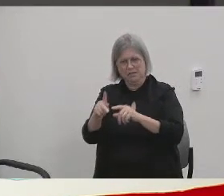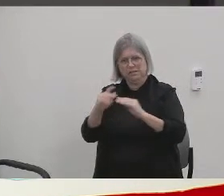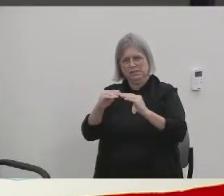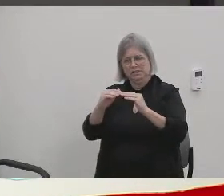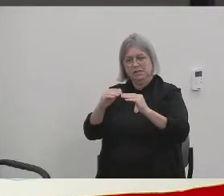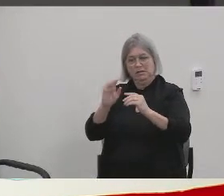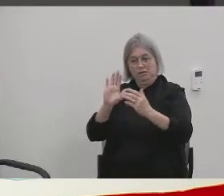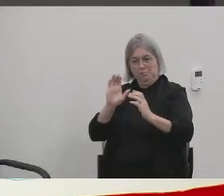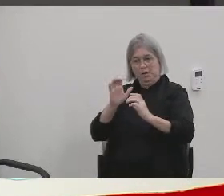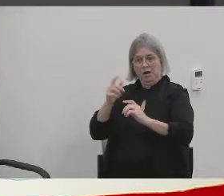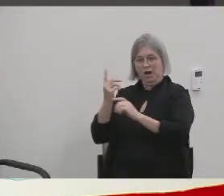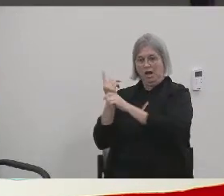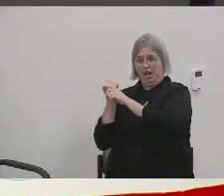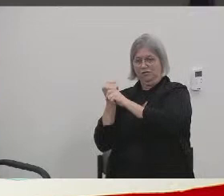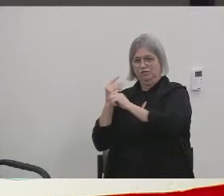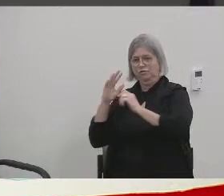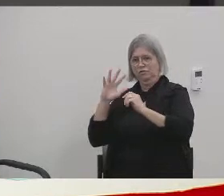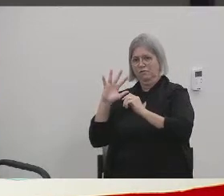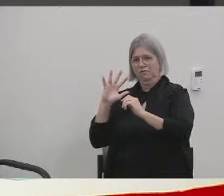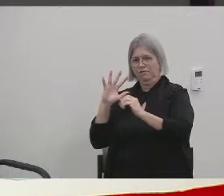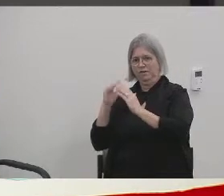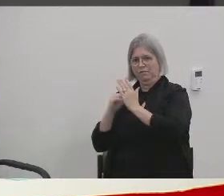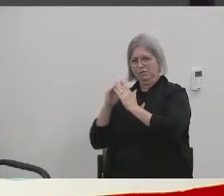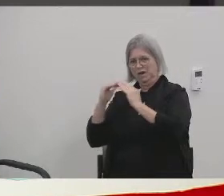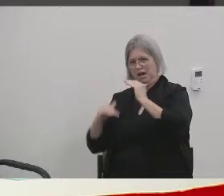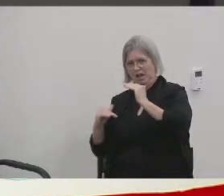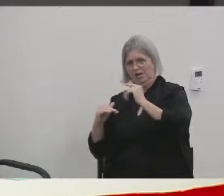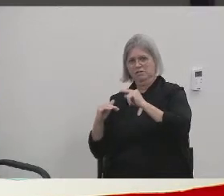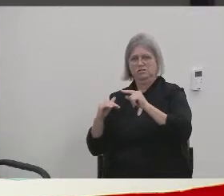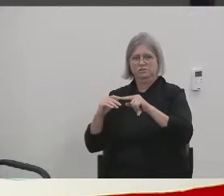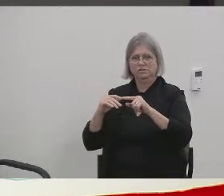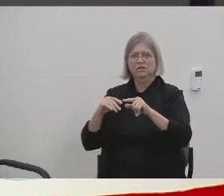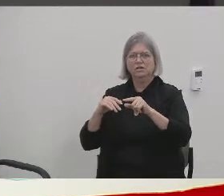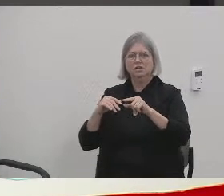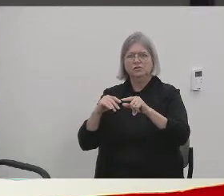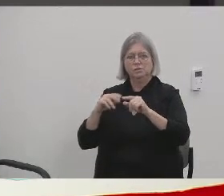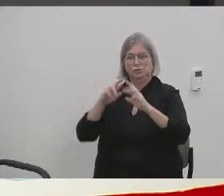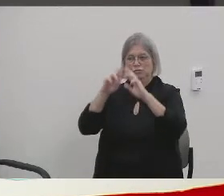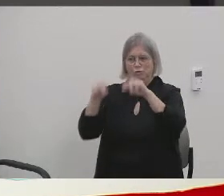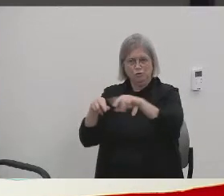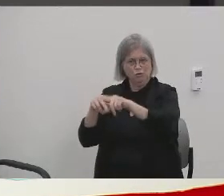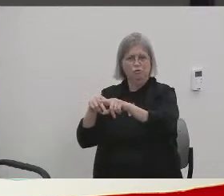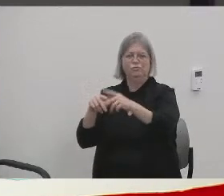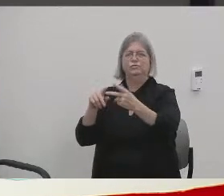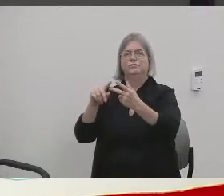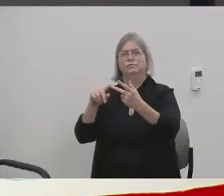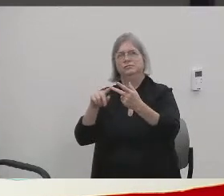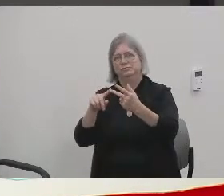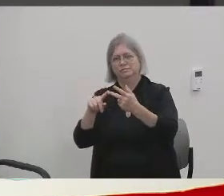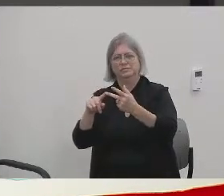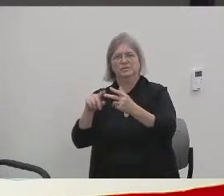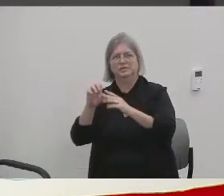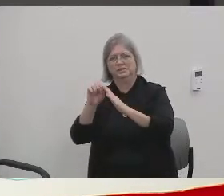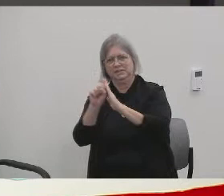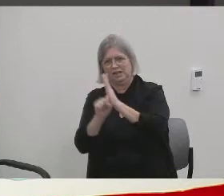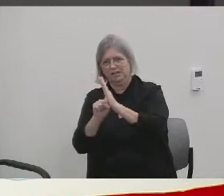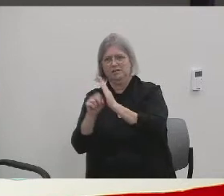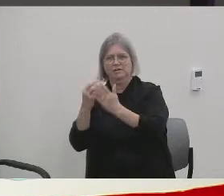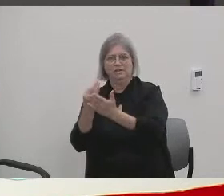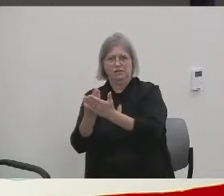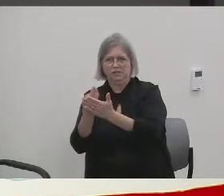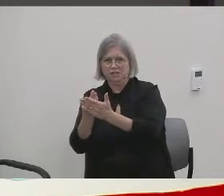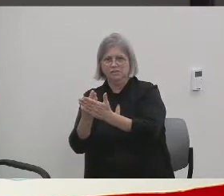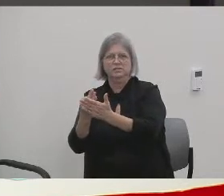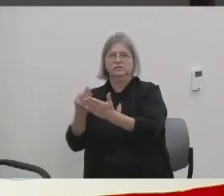year. But again, between the roofs and between the reduction in state foundation funding, and as well as the Miami Township, that accounts